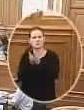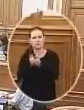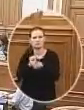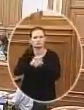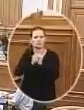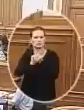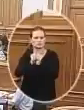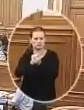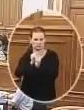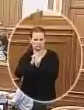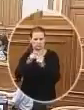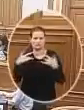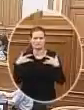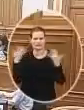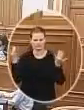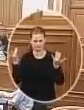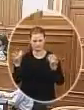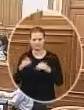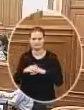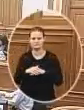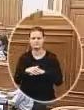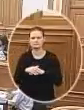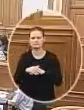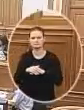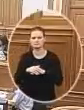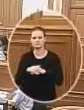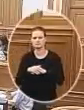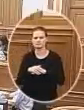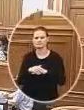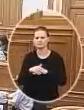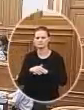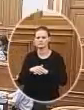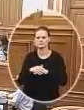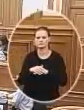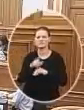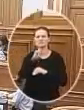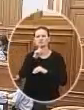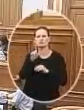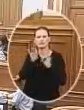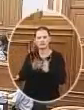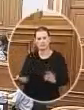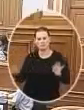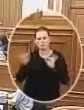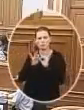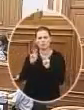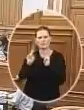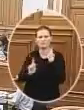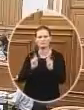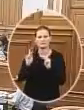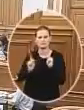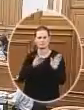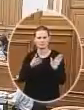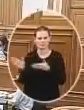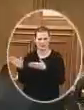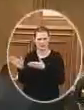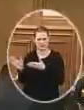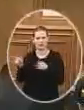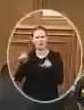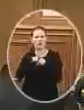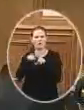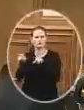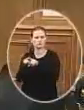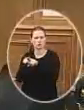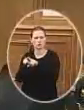programmatic and architectural access issues, it's really important that the People's Plan also